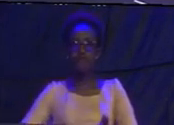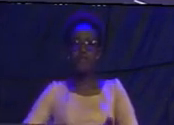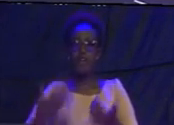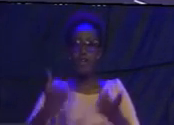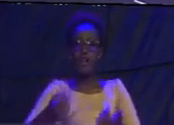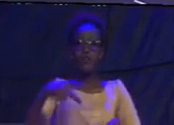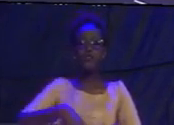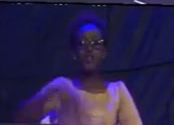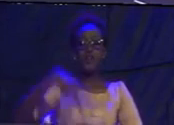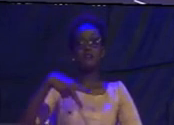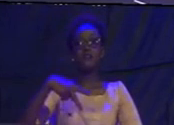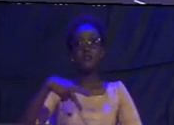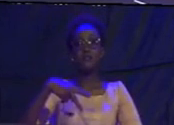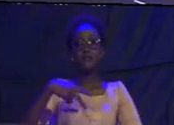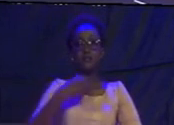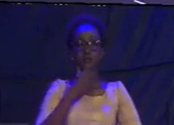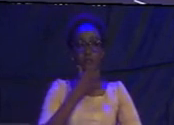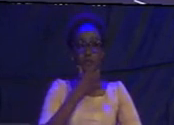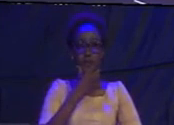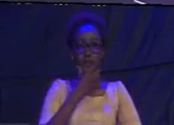Zuka, get up.